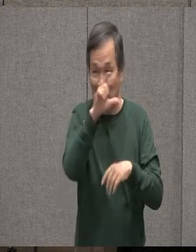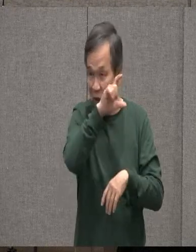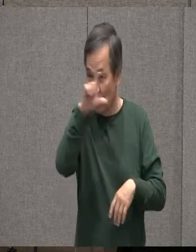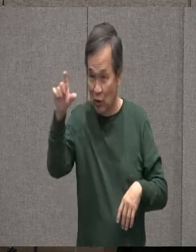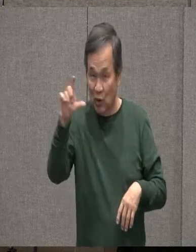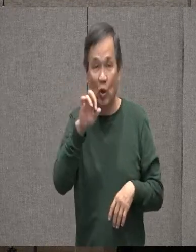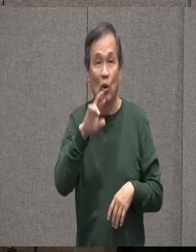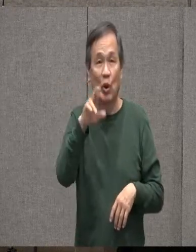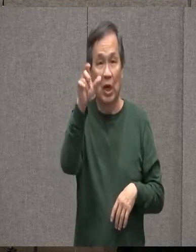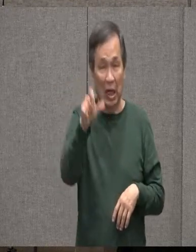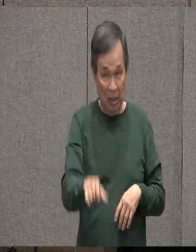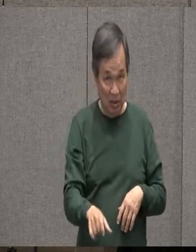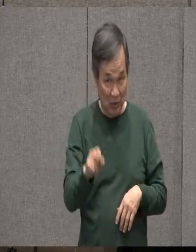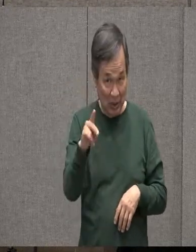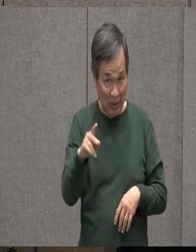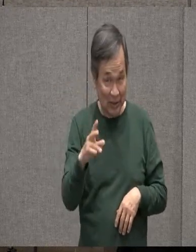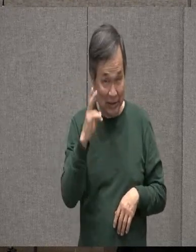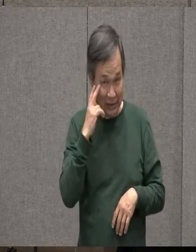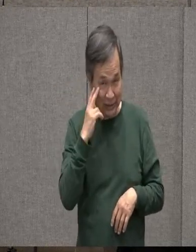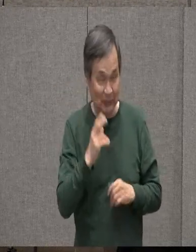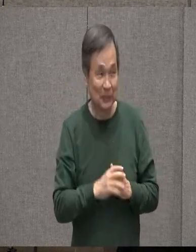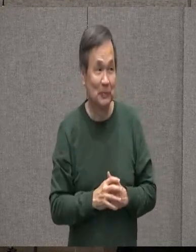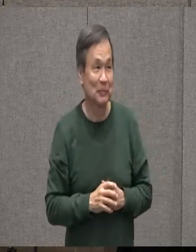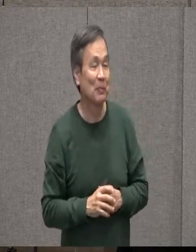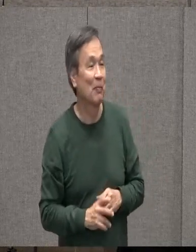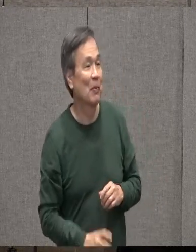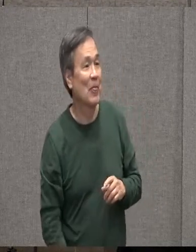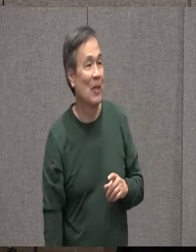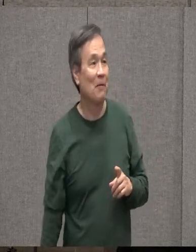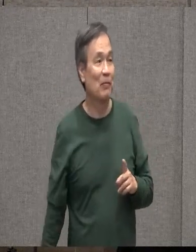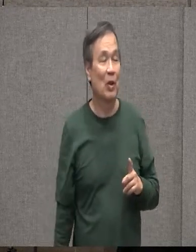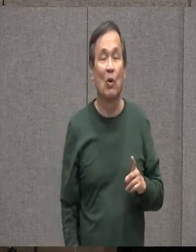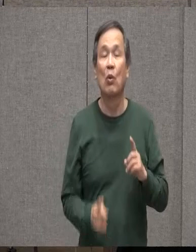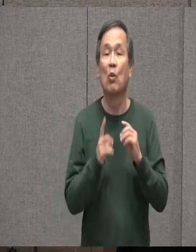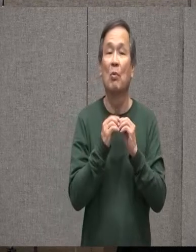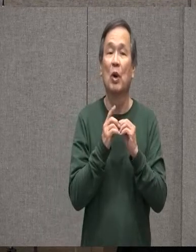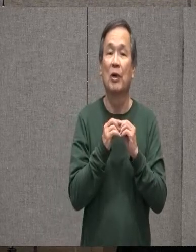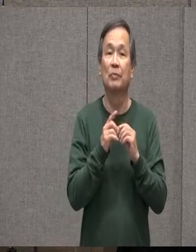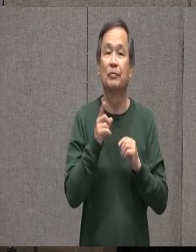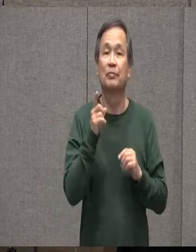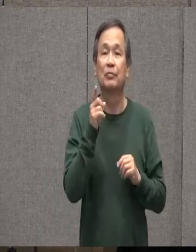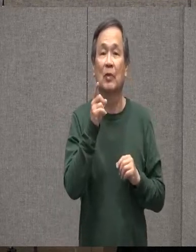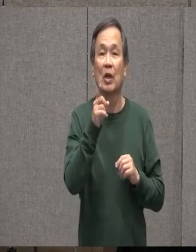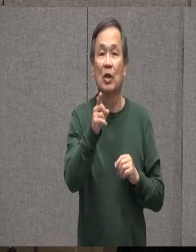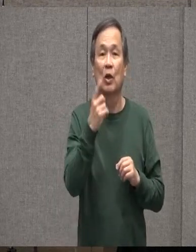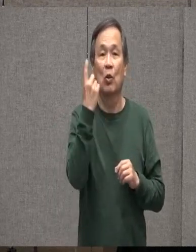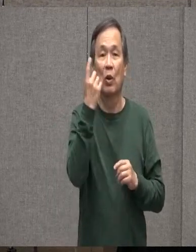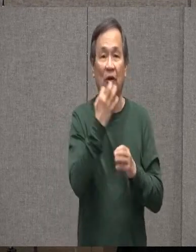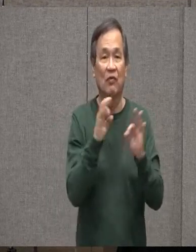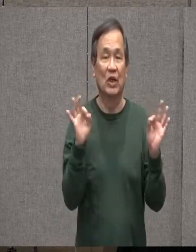got to think about how could I get 3 using just those numbers? Well, the two numbers that come to my mind are I'm going to have to use a 1 and a